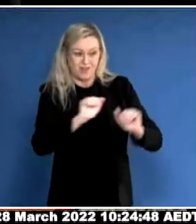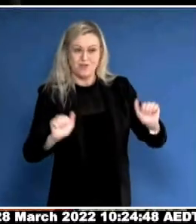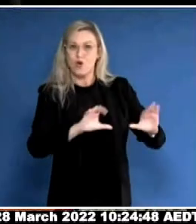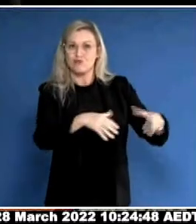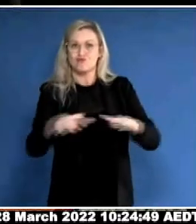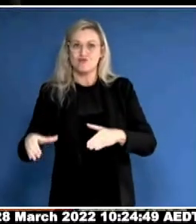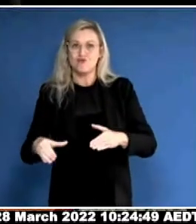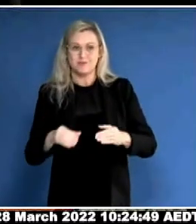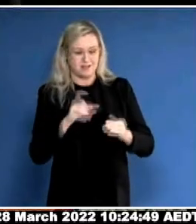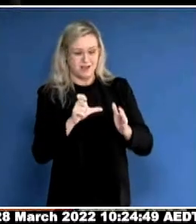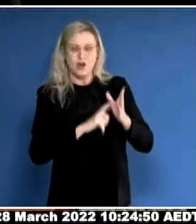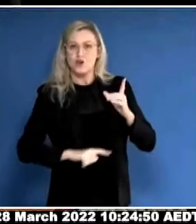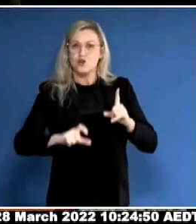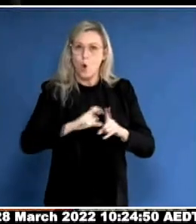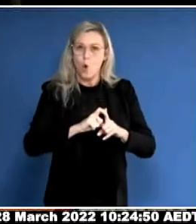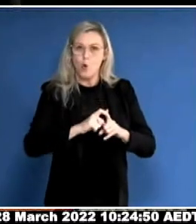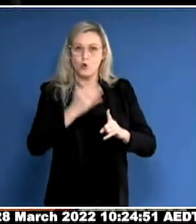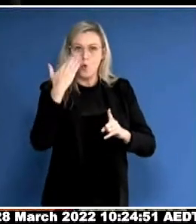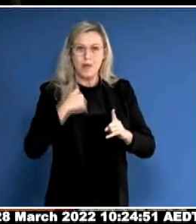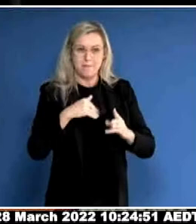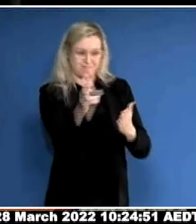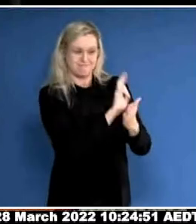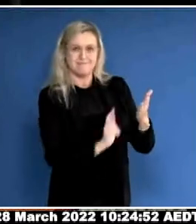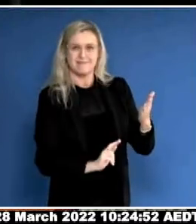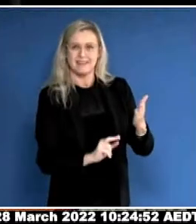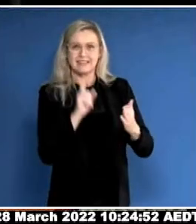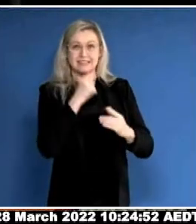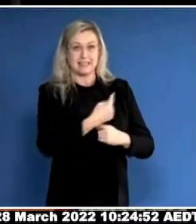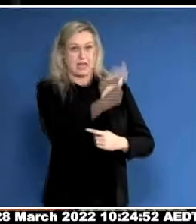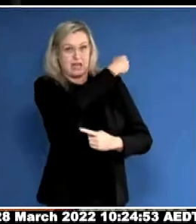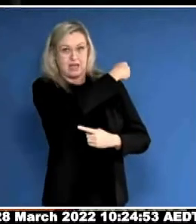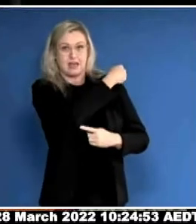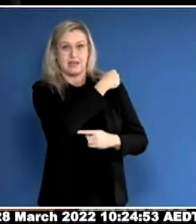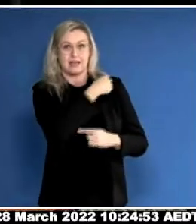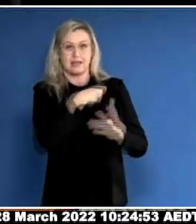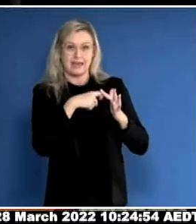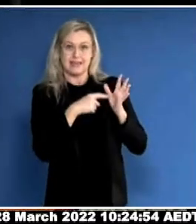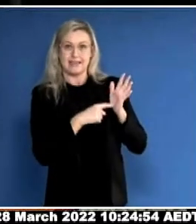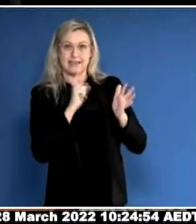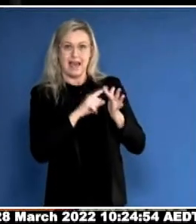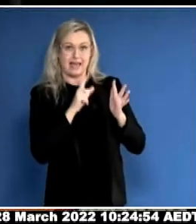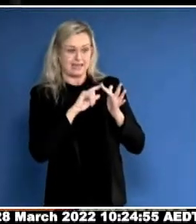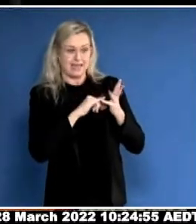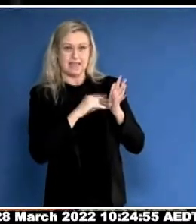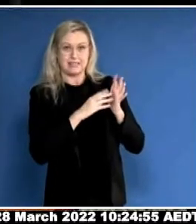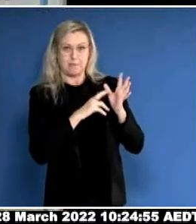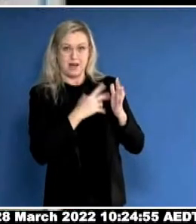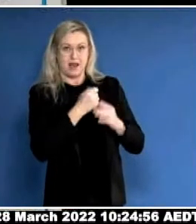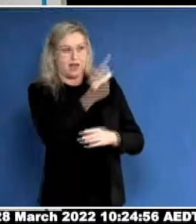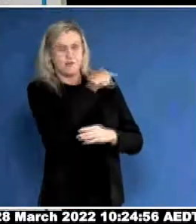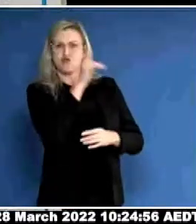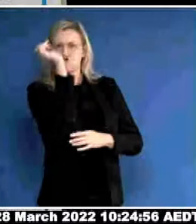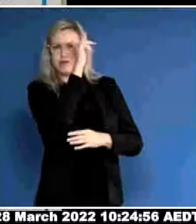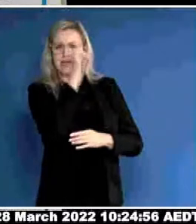backgrounds. You may see behind me a bright green piece of that work, which is a tapestry and